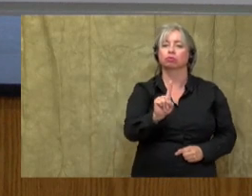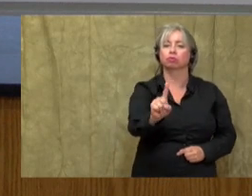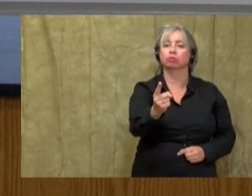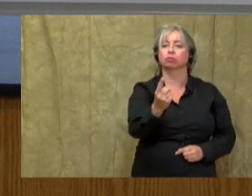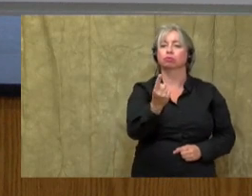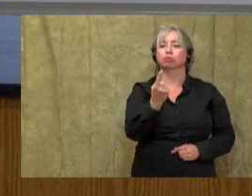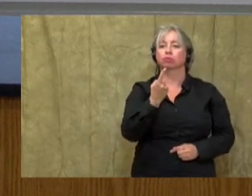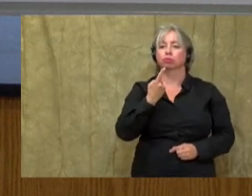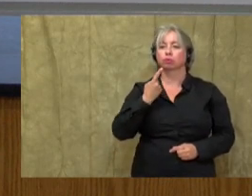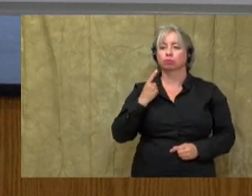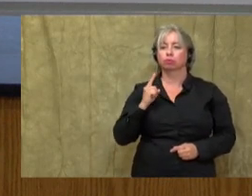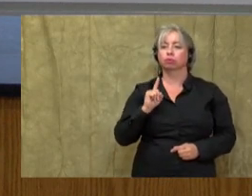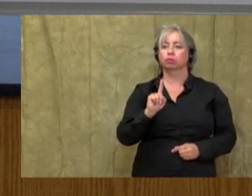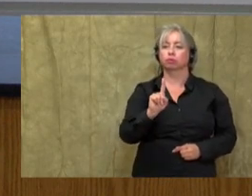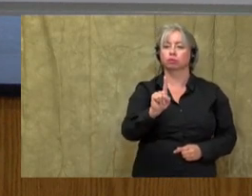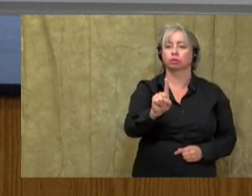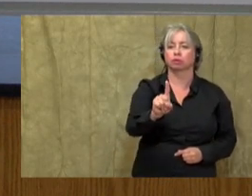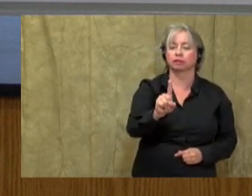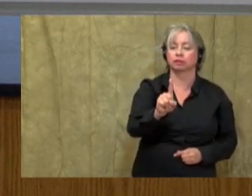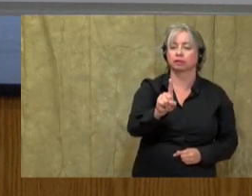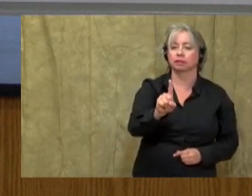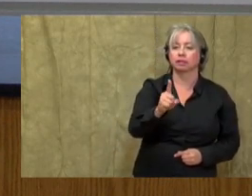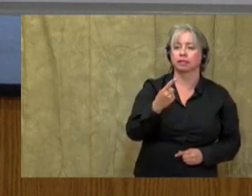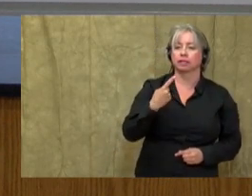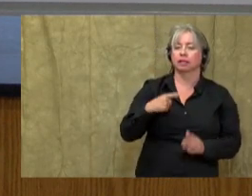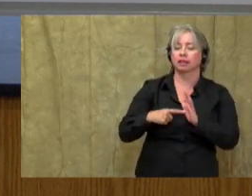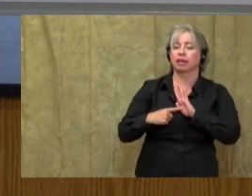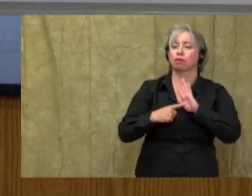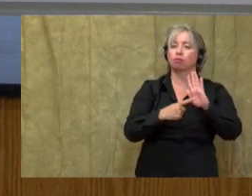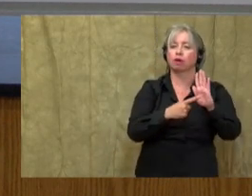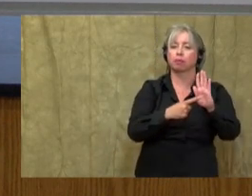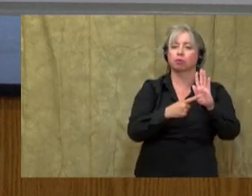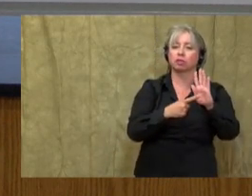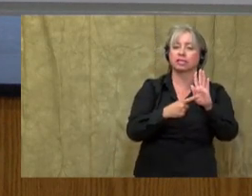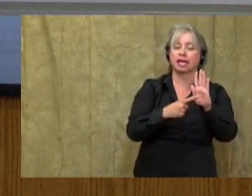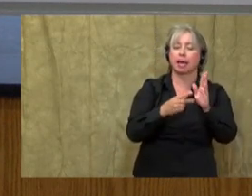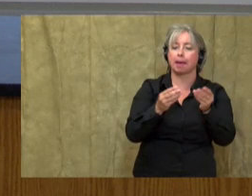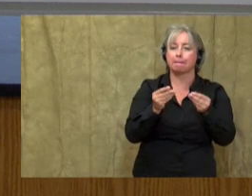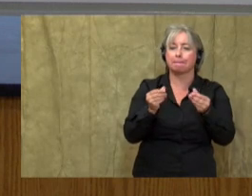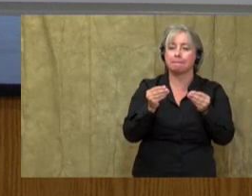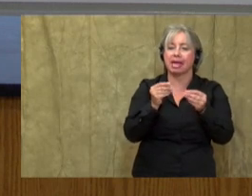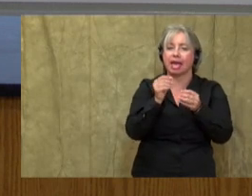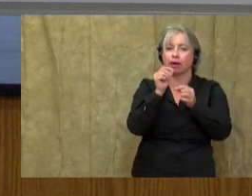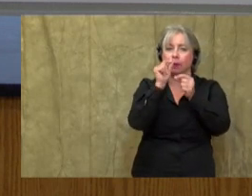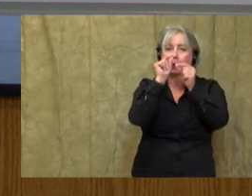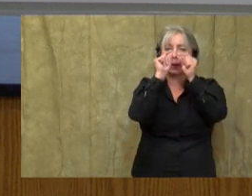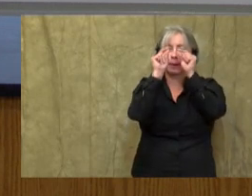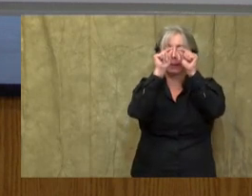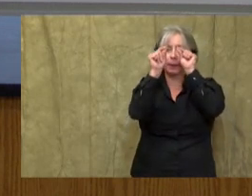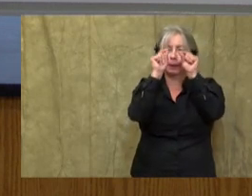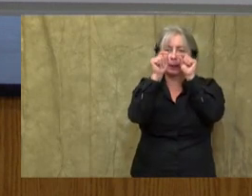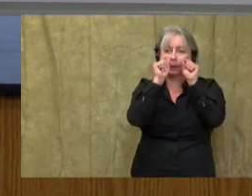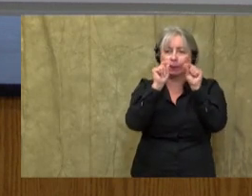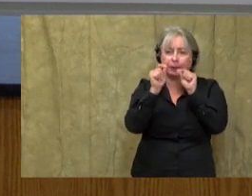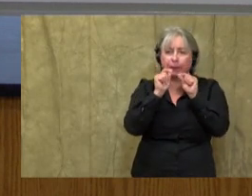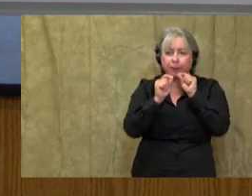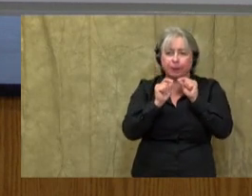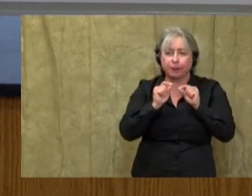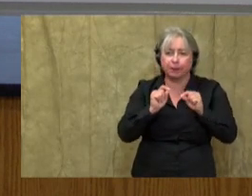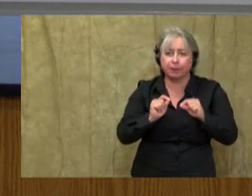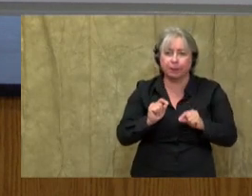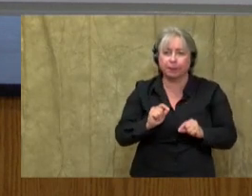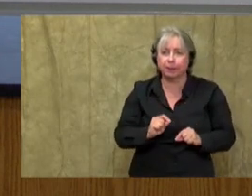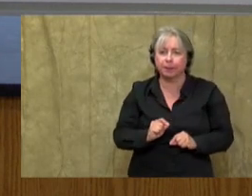are going to represent our particles of matter or our energy moving through our particles of matter. So imagine this doorway is a